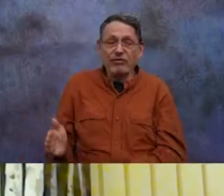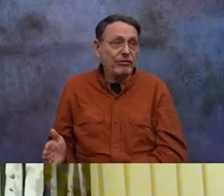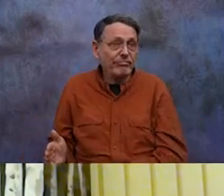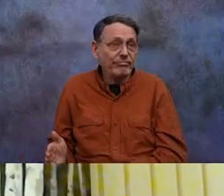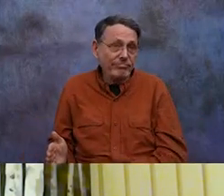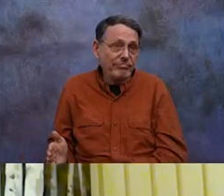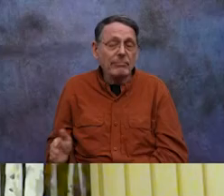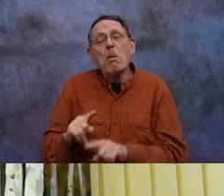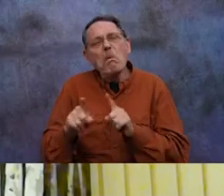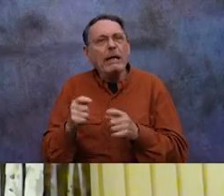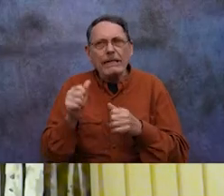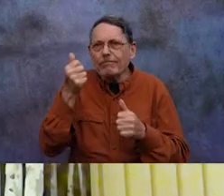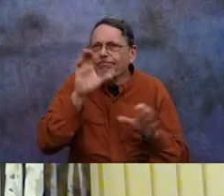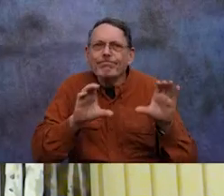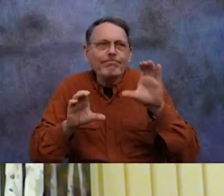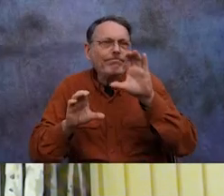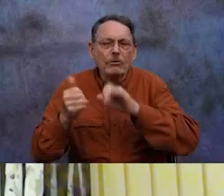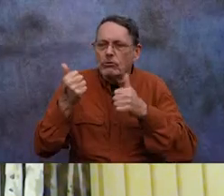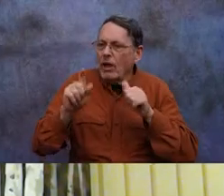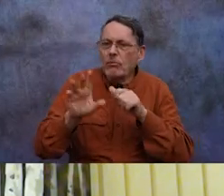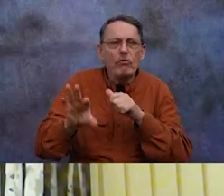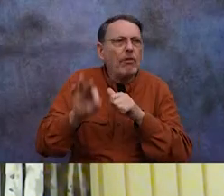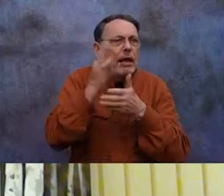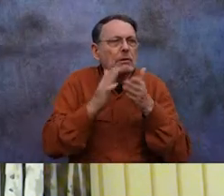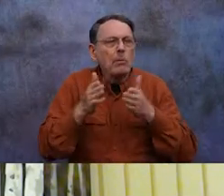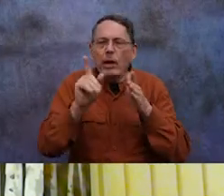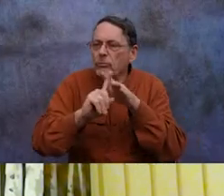Driven ultimately to find a way out.